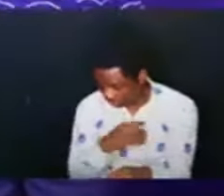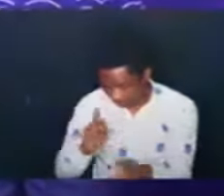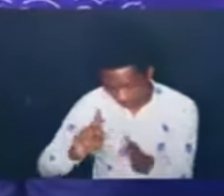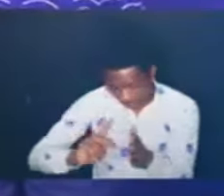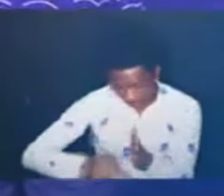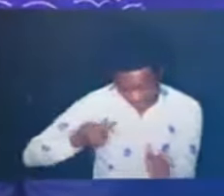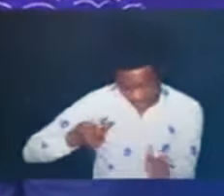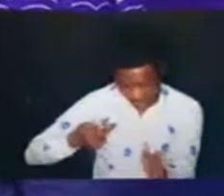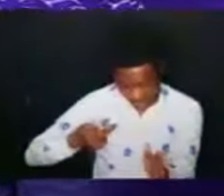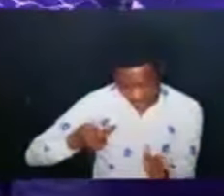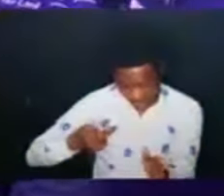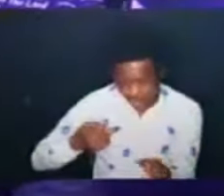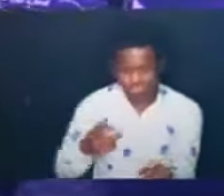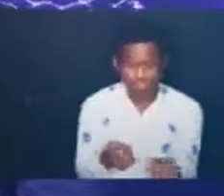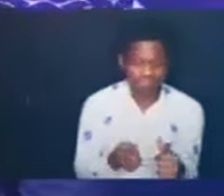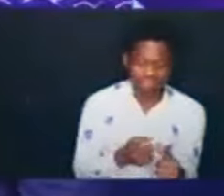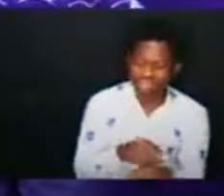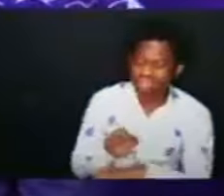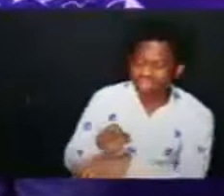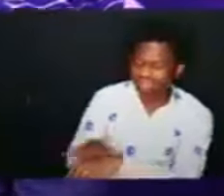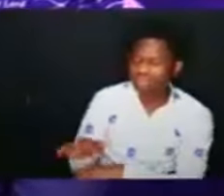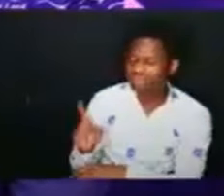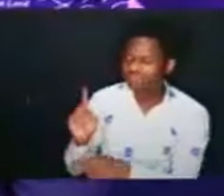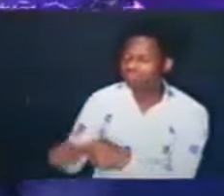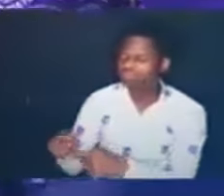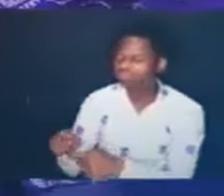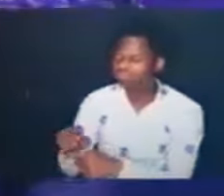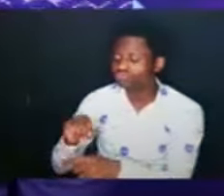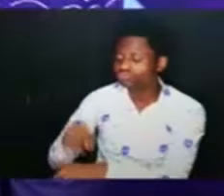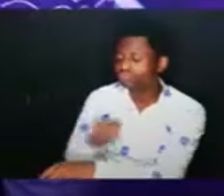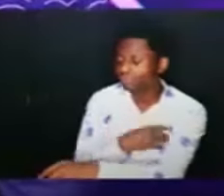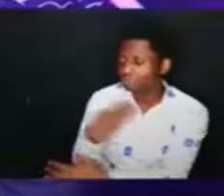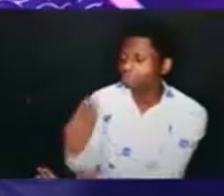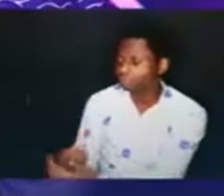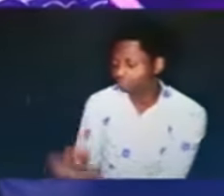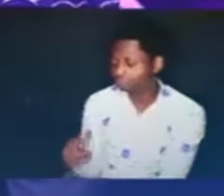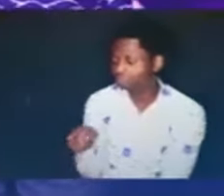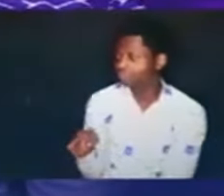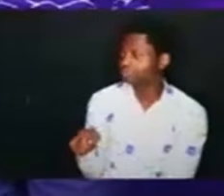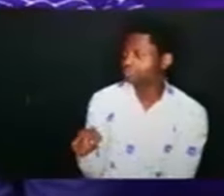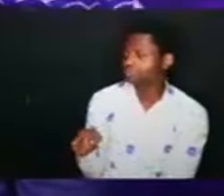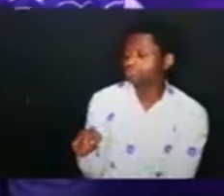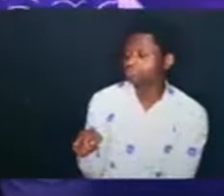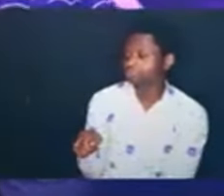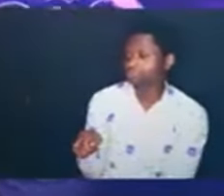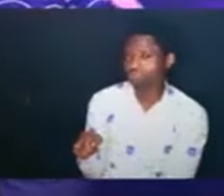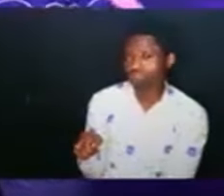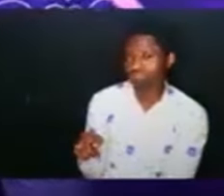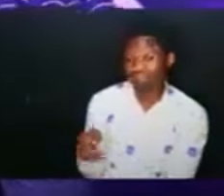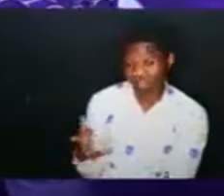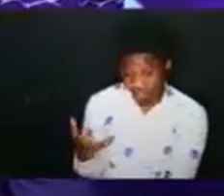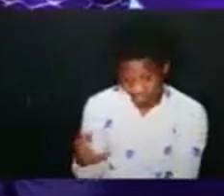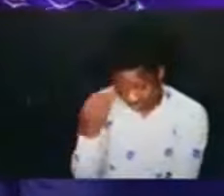se won nua Joseph obetua won boni awoye no suka enti wo sumai se won kopa ne chew. You want to know what